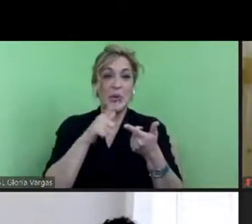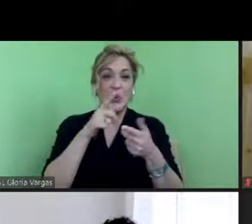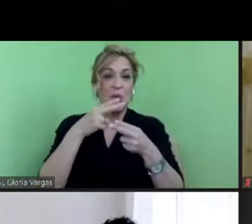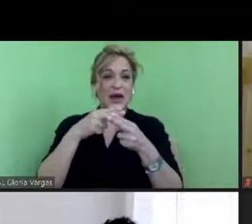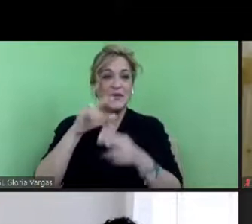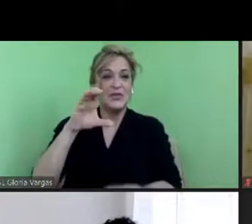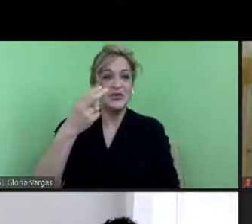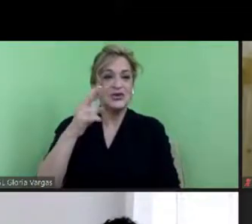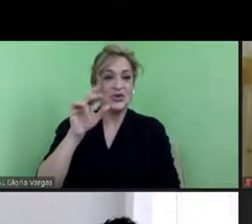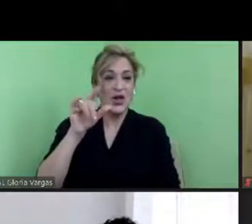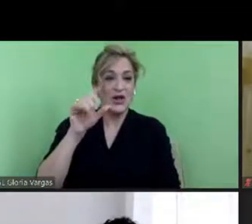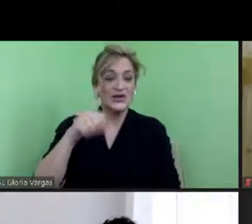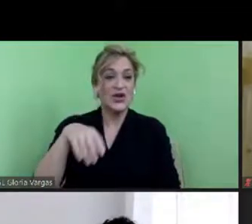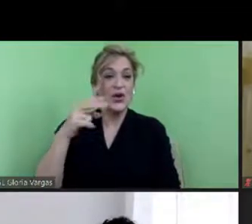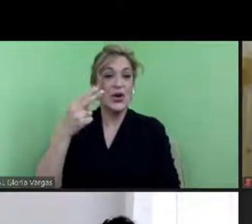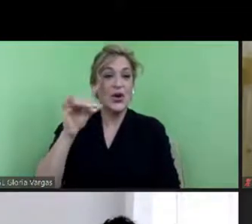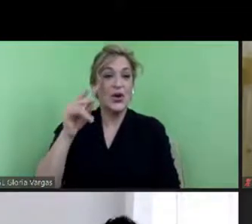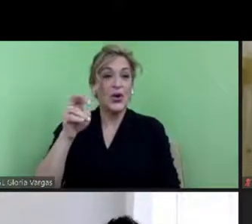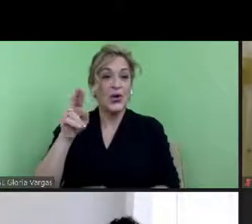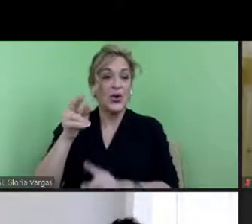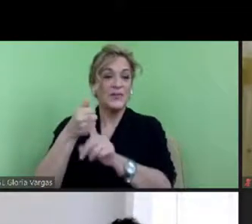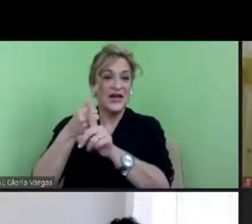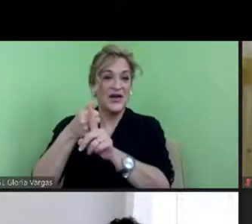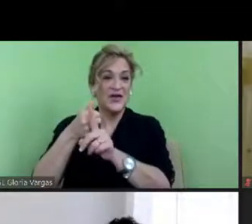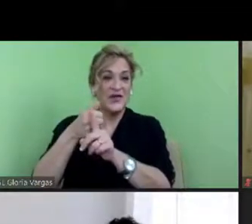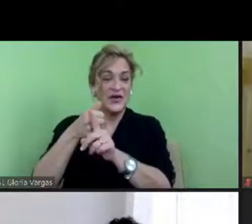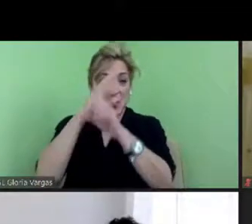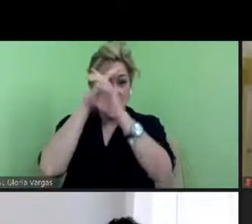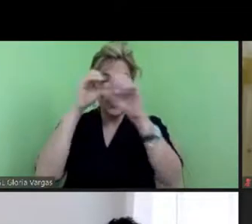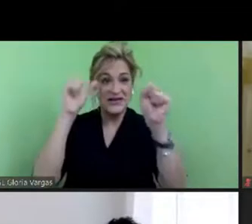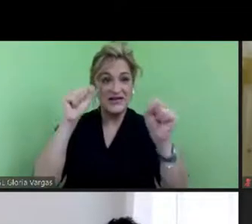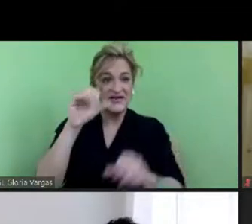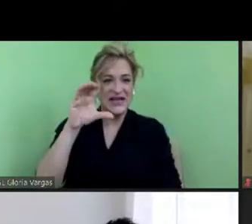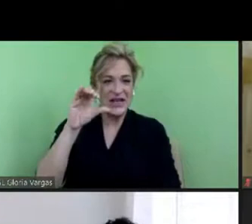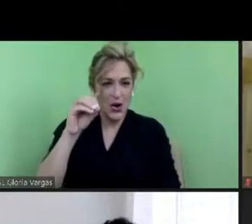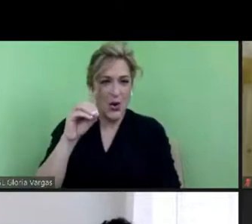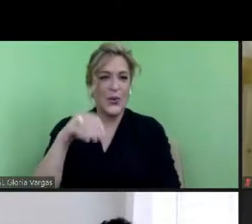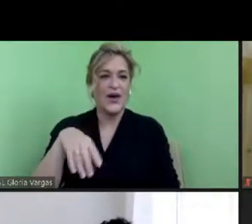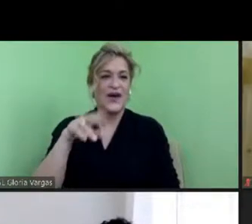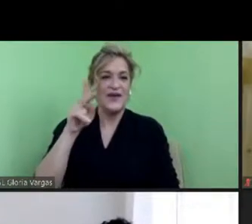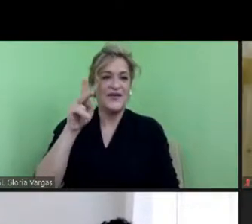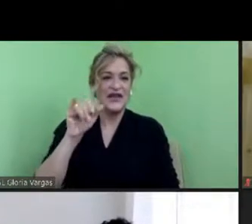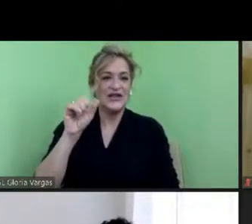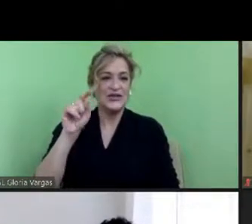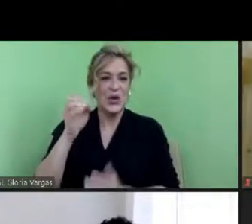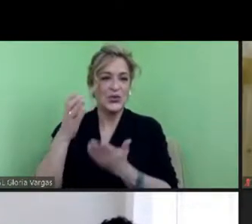the president and CEO of Keystone Human Services. Throughout his four decades of work in human